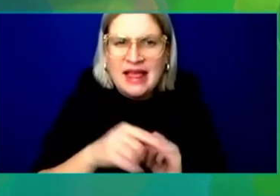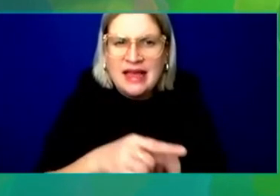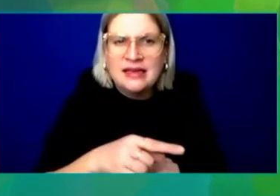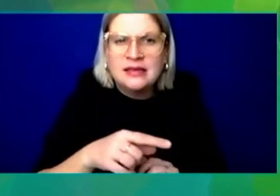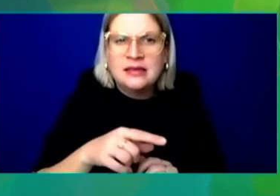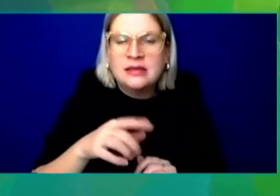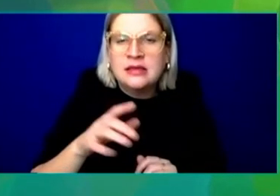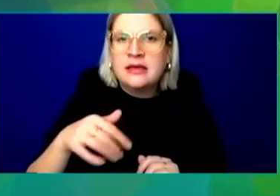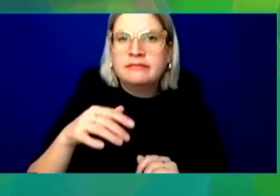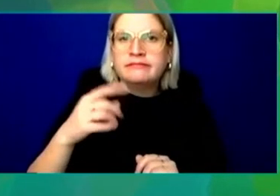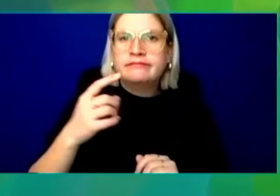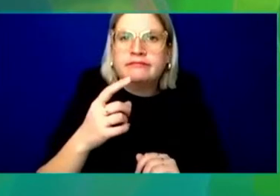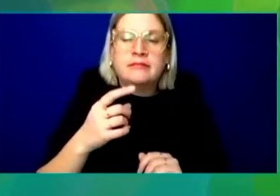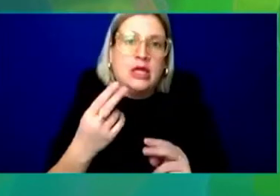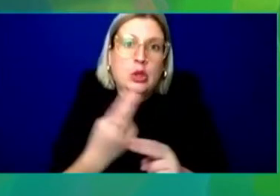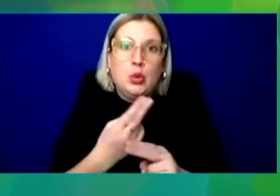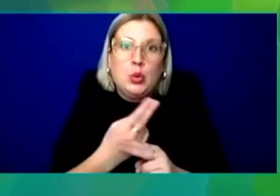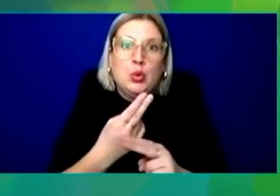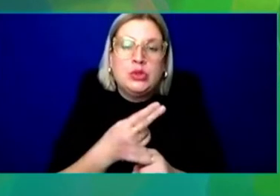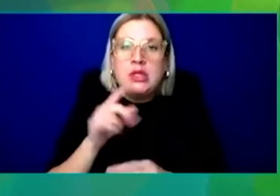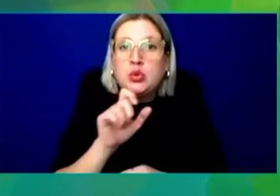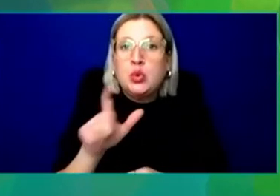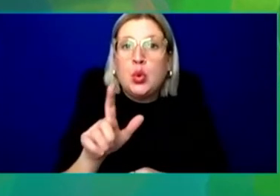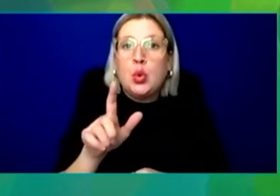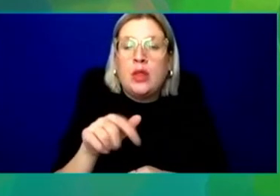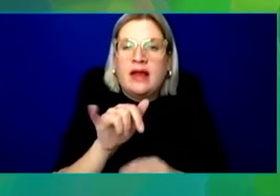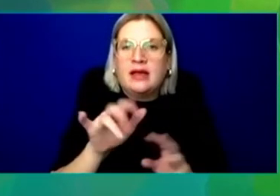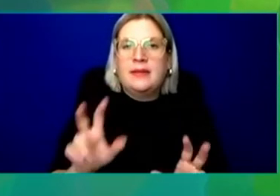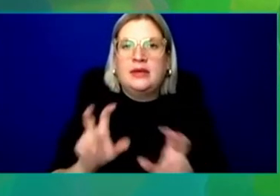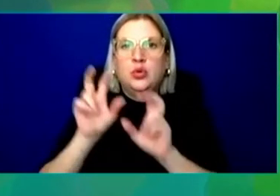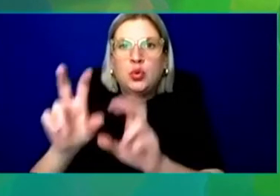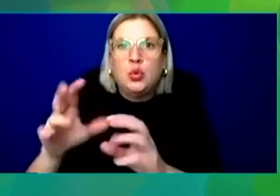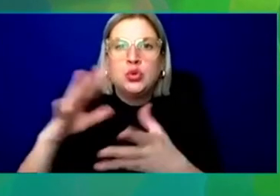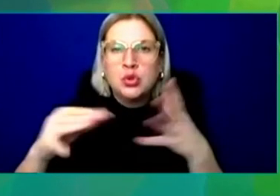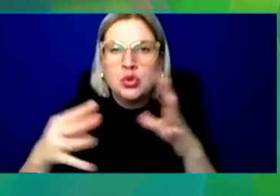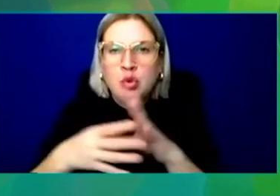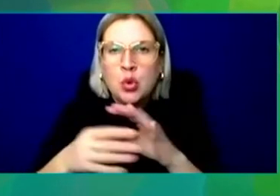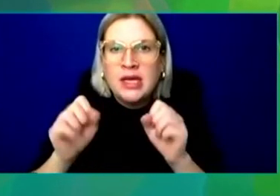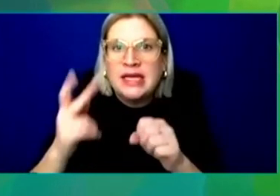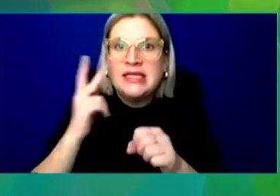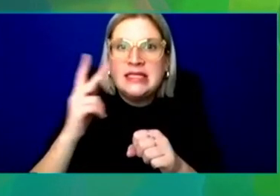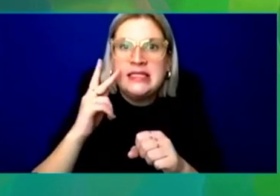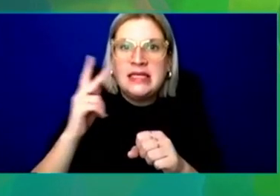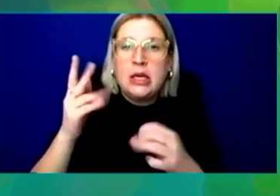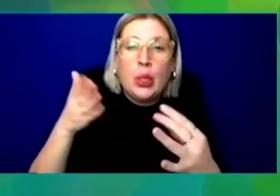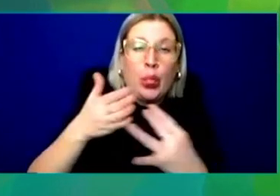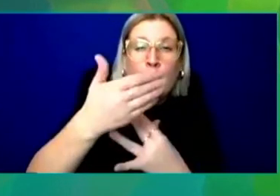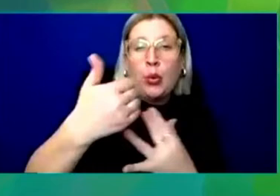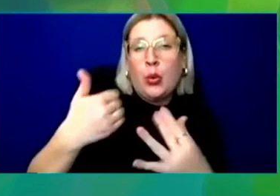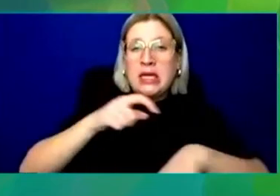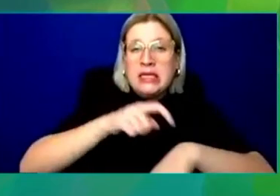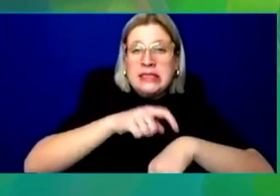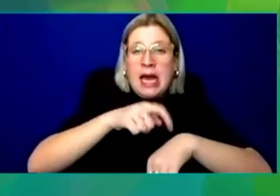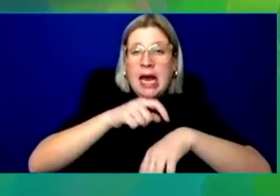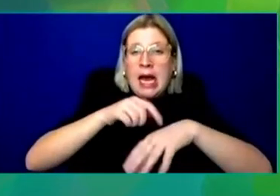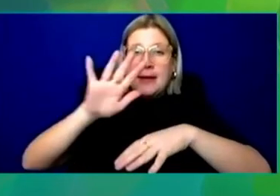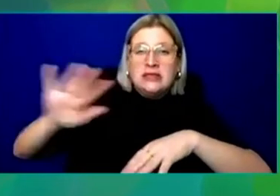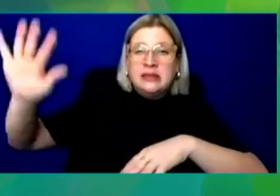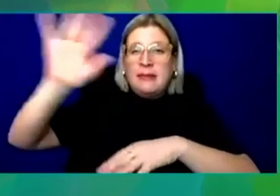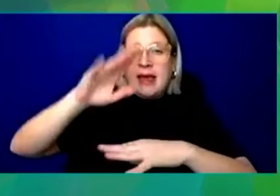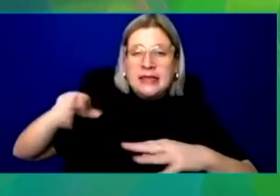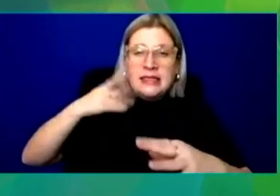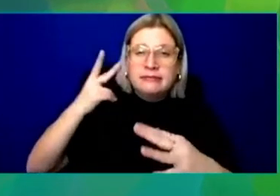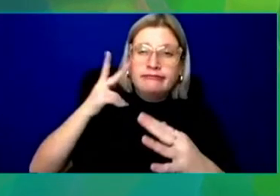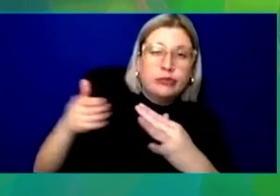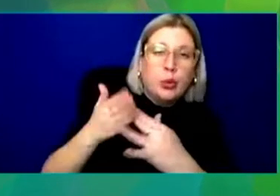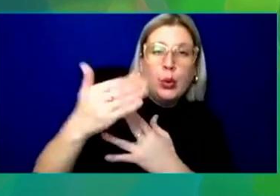short story, The Princess Steel. And so it's a device that can see through time and space and other dimensions and things like that. And it's like, it's almost